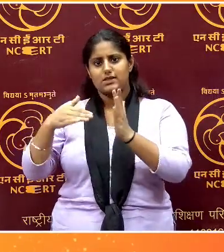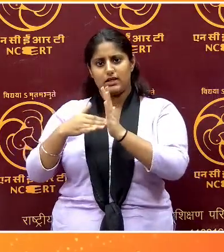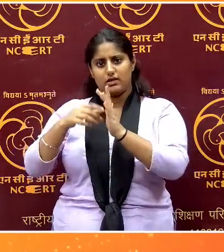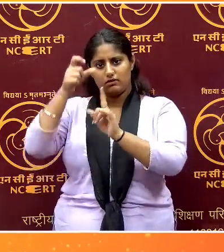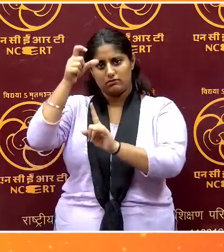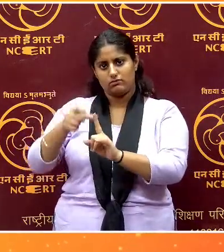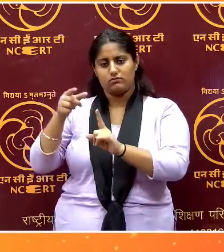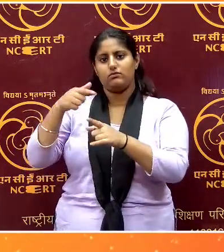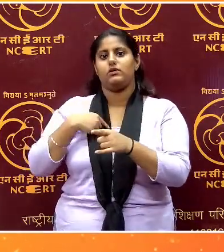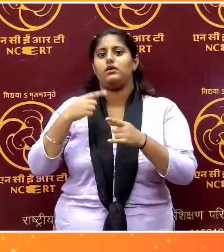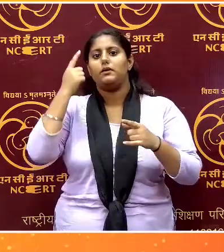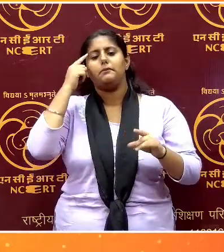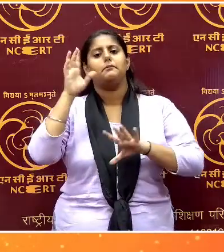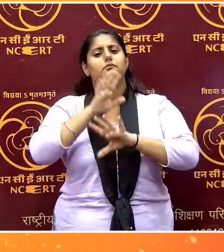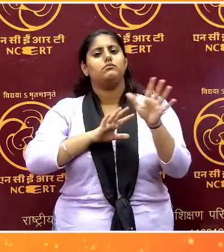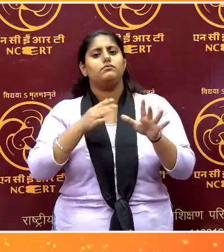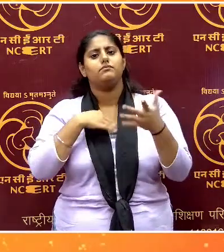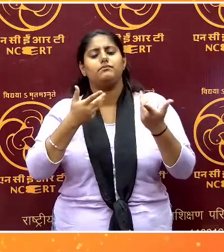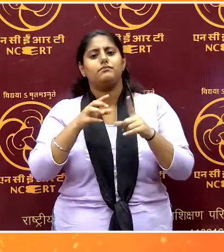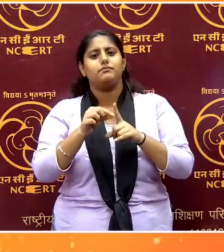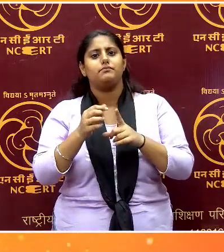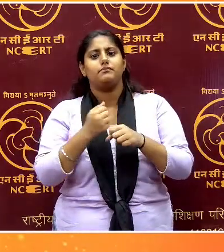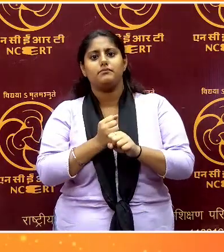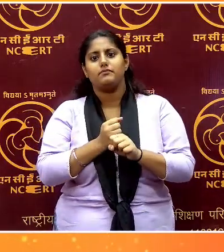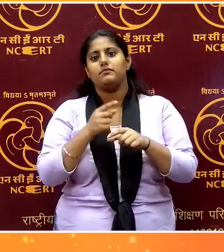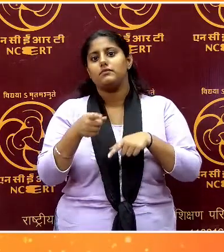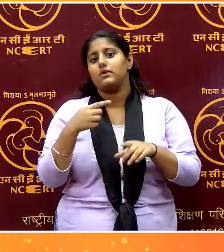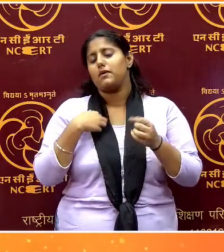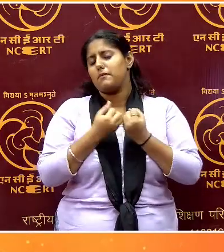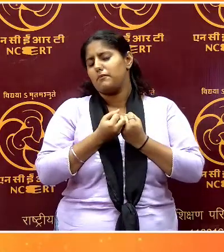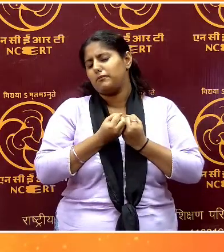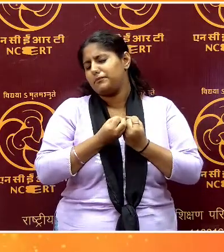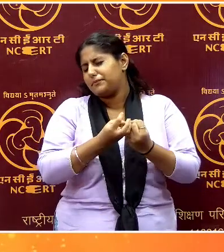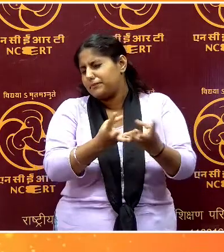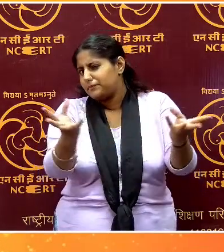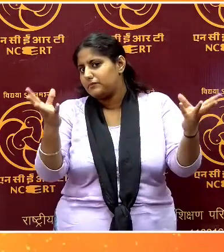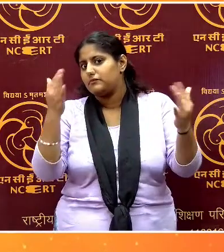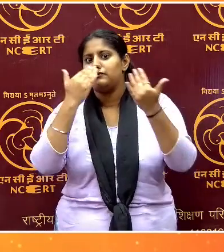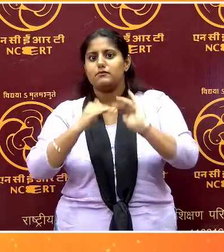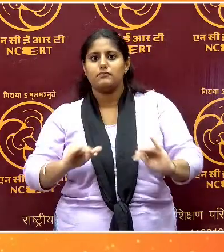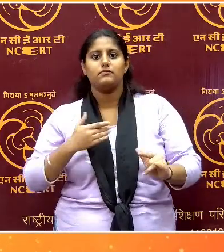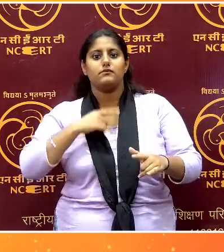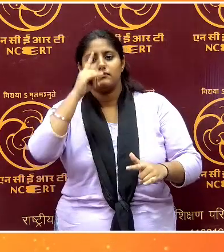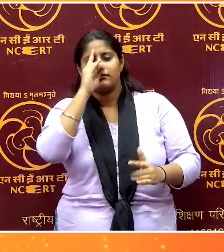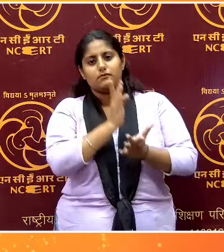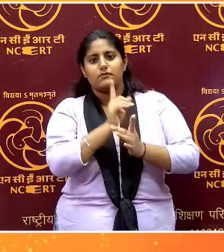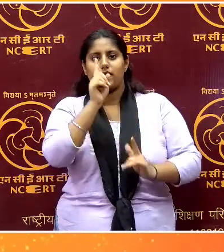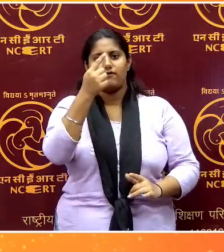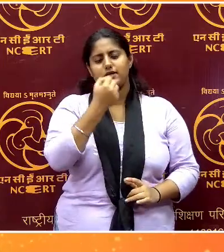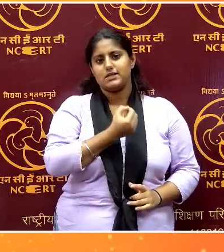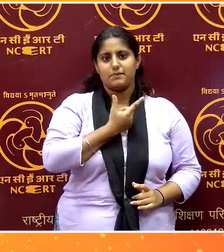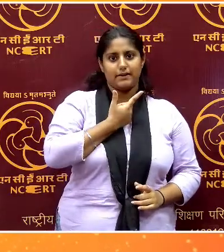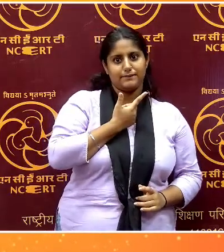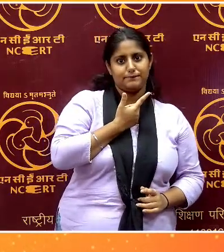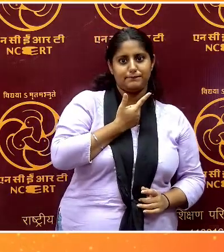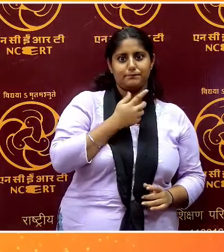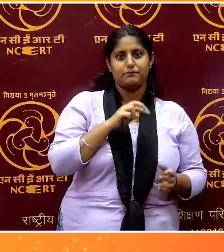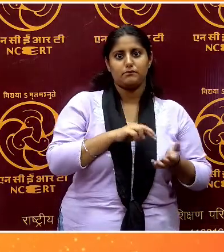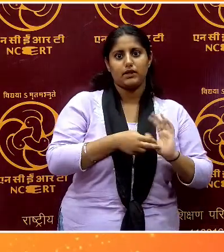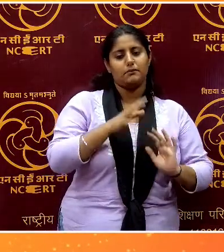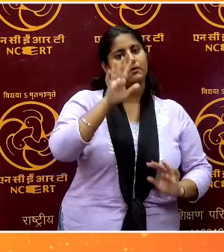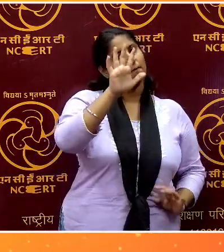this. How did she do? Since there are many students, she decided to use one smiley to represent